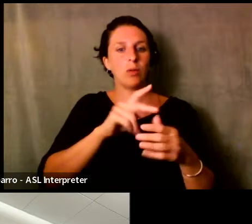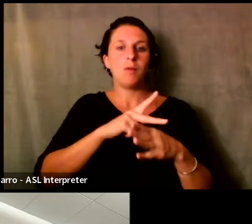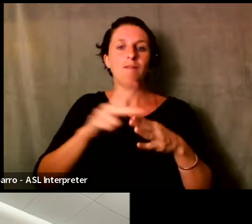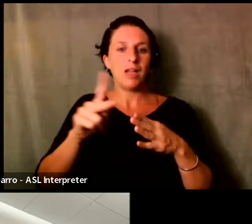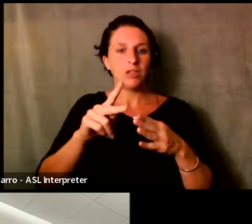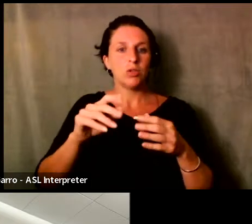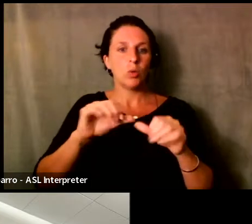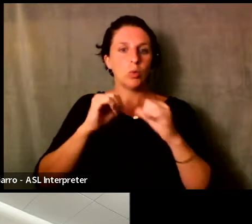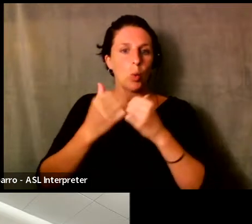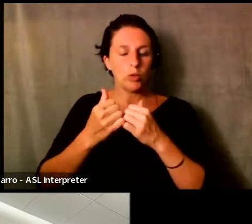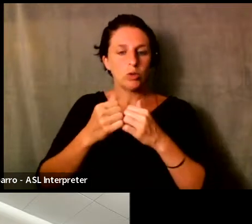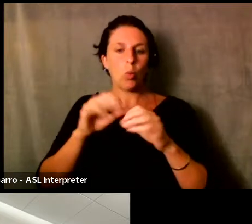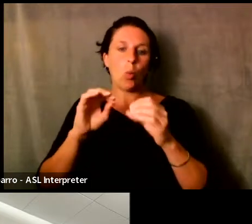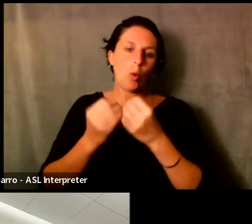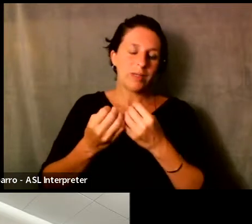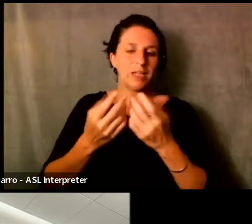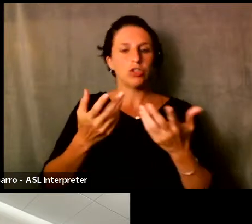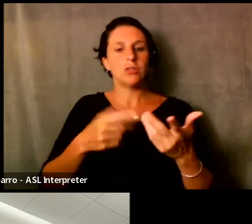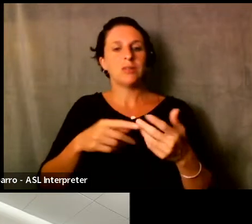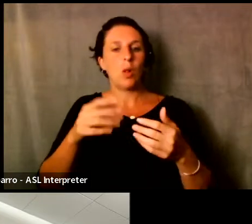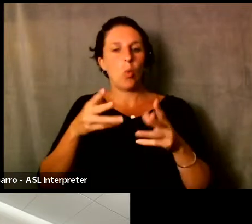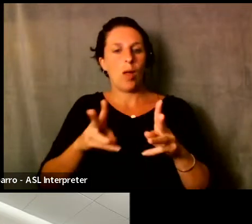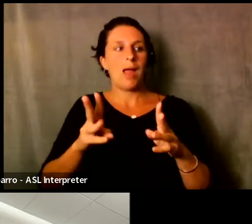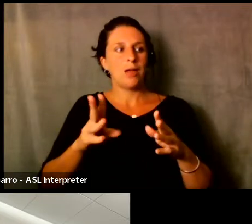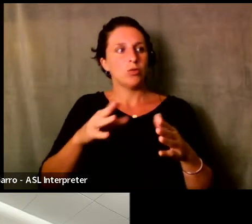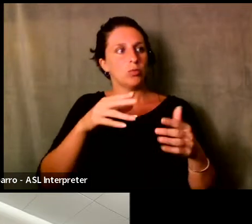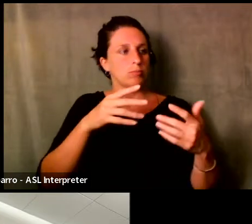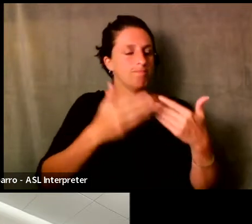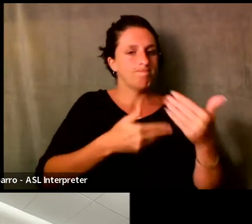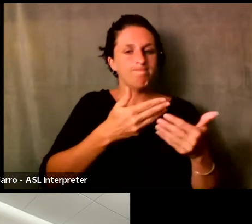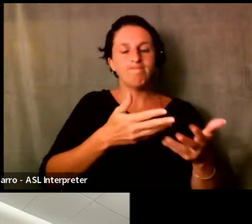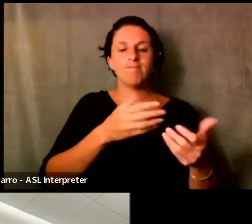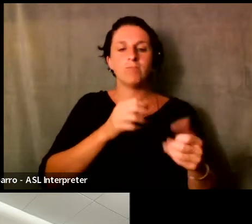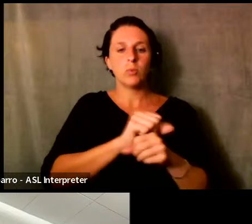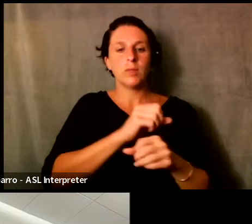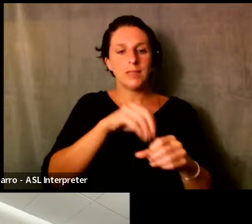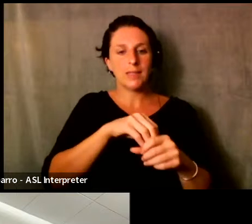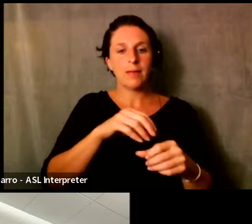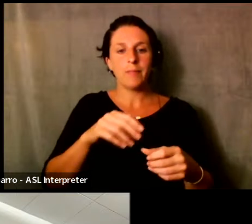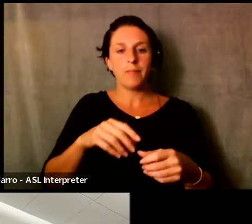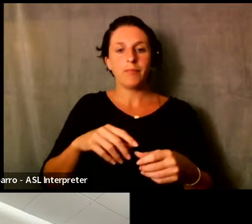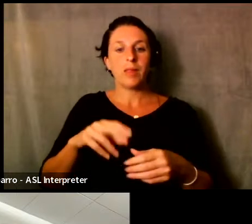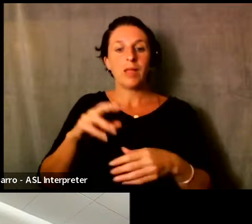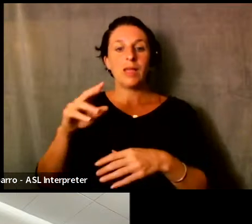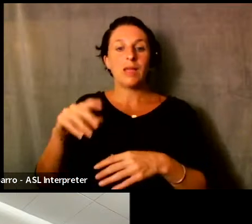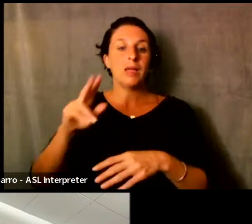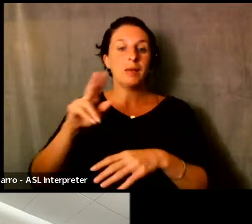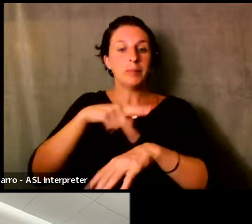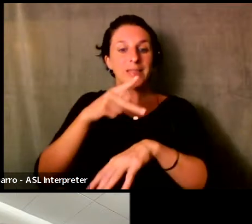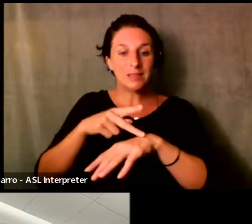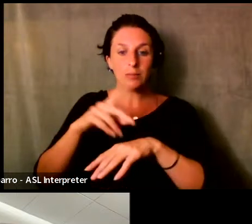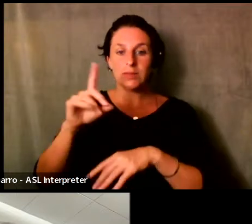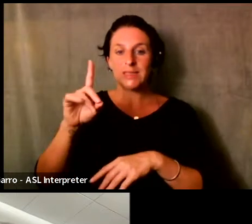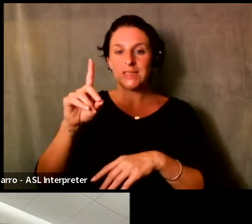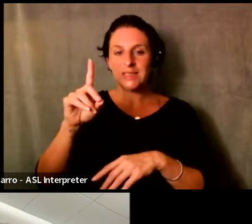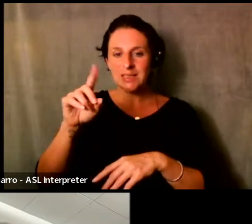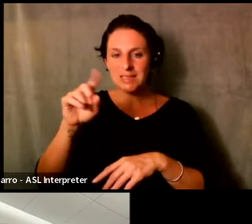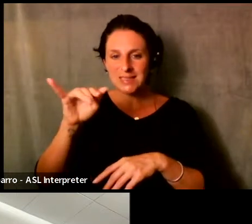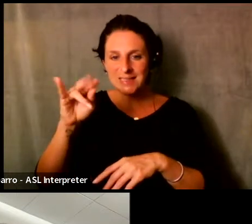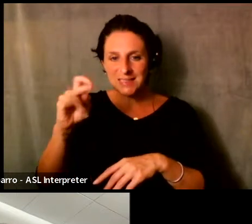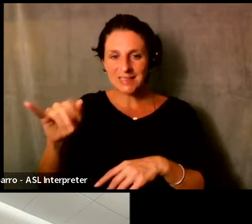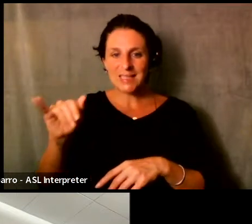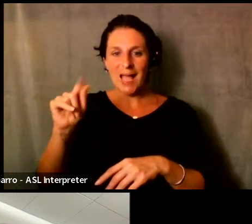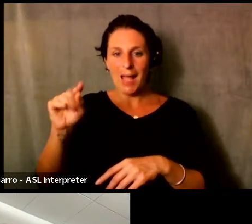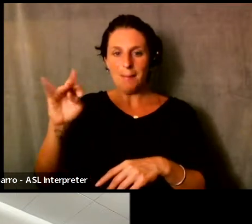organizations is a way to kind of tap in, because and Principal Dzinski at Mills has been really beating the bushes to try to get folks